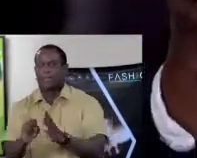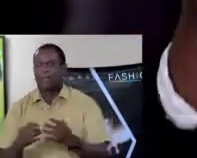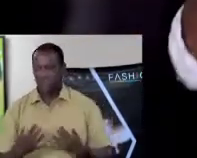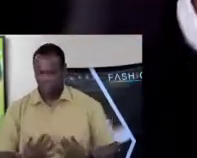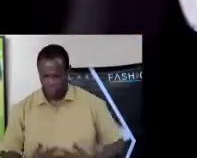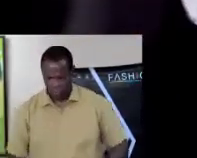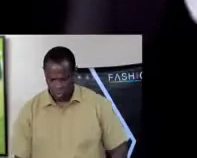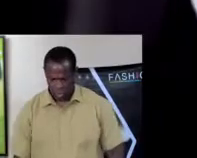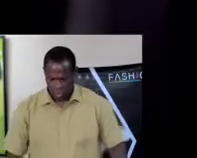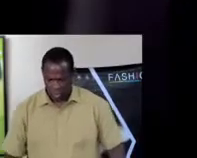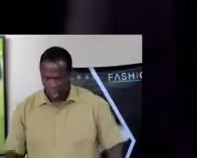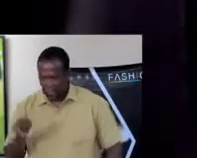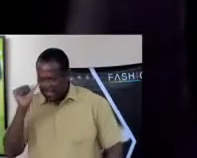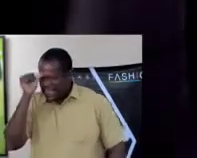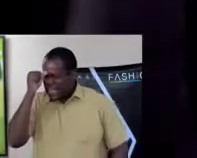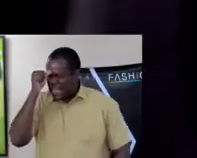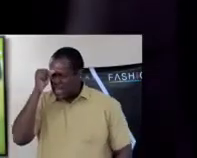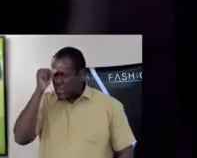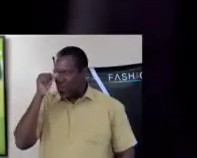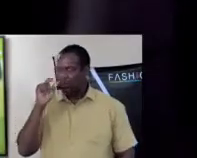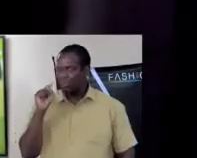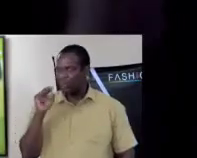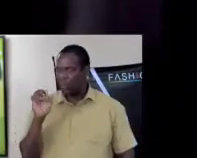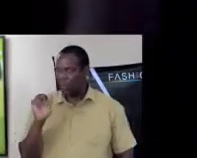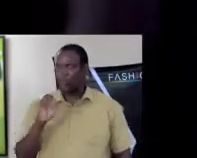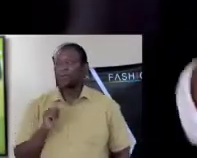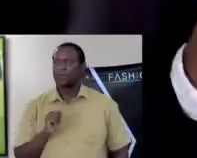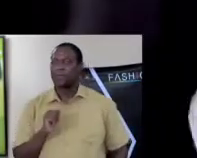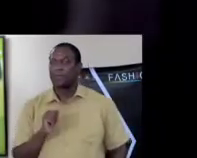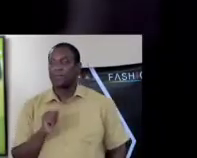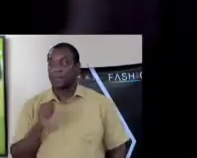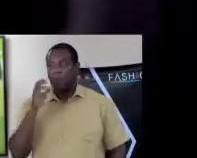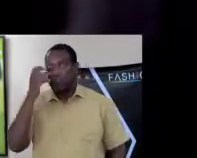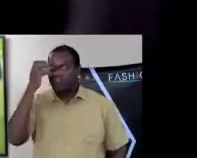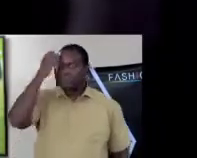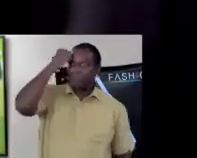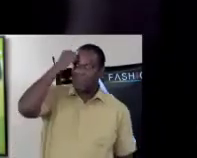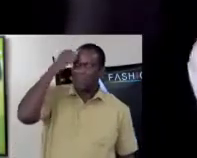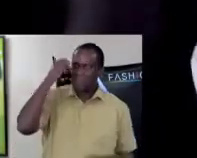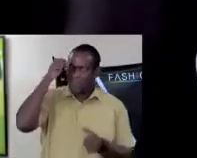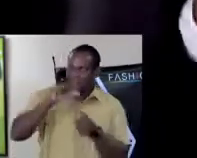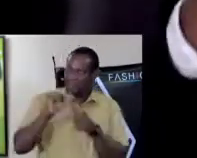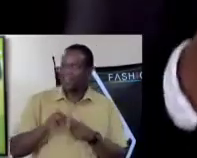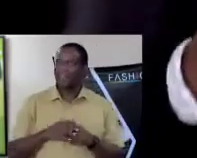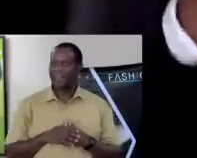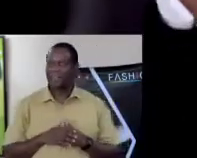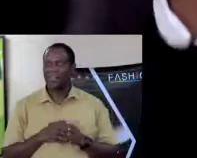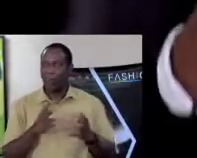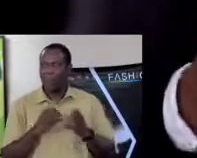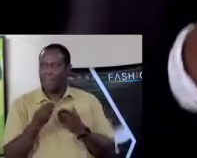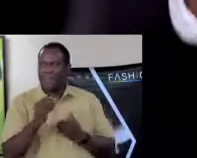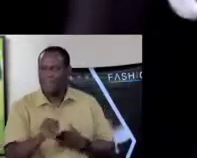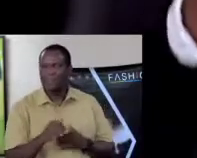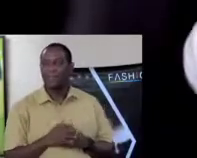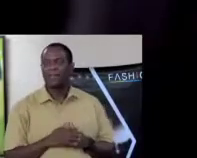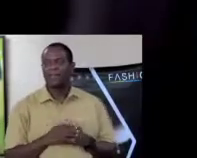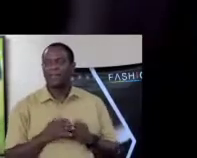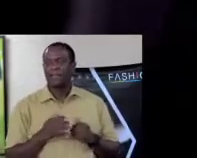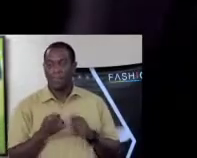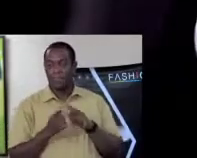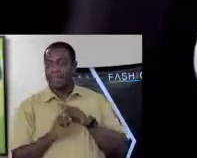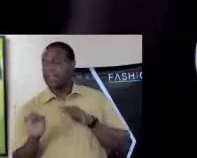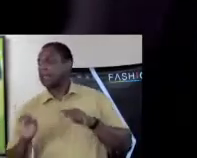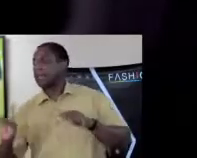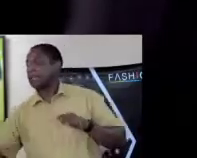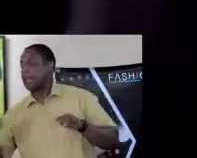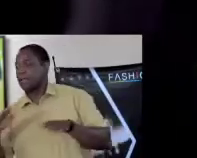tone, there is a memory, because Jamila just said a memorable experience. I have to make you remember the